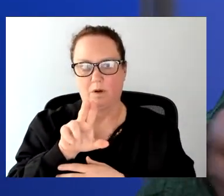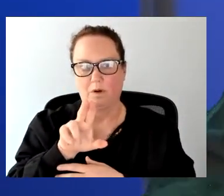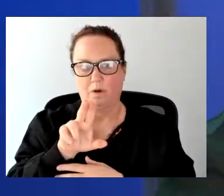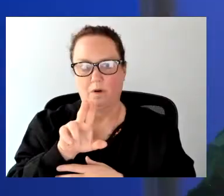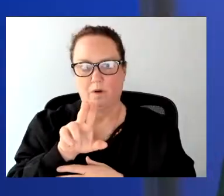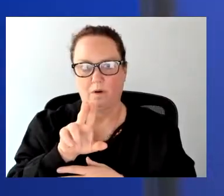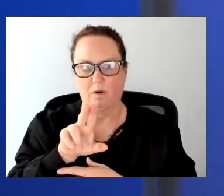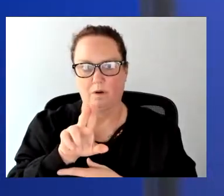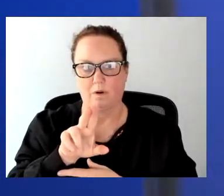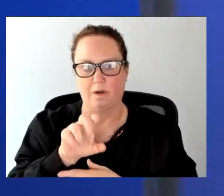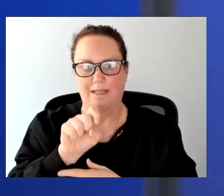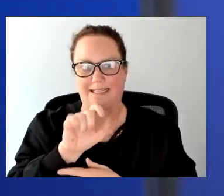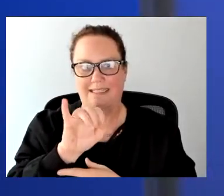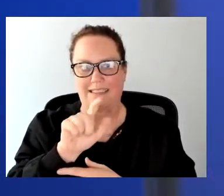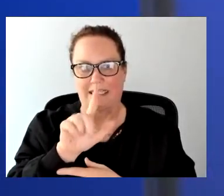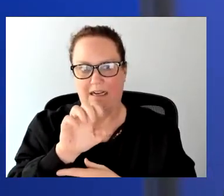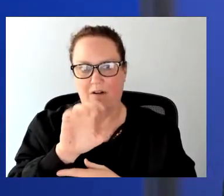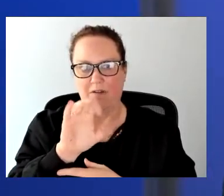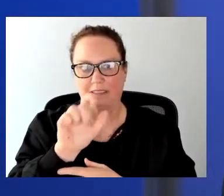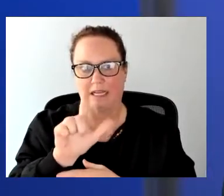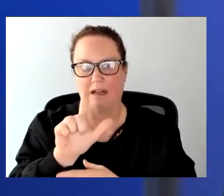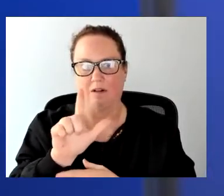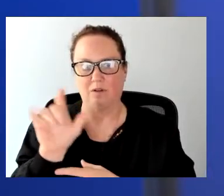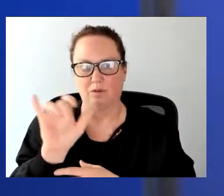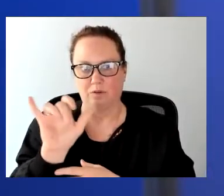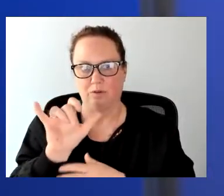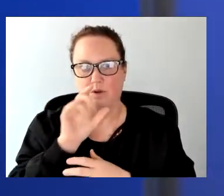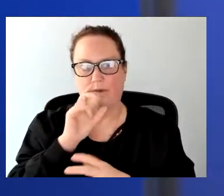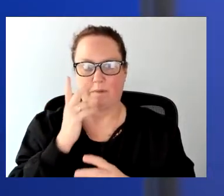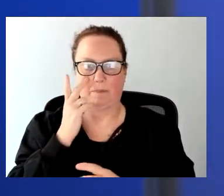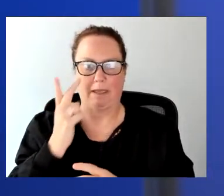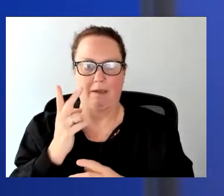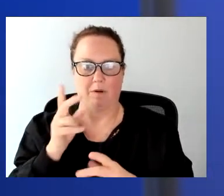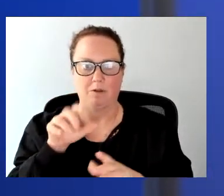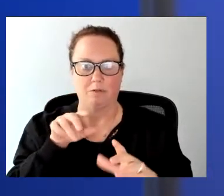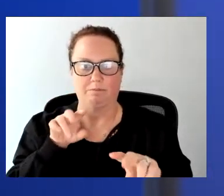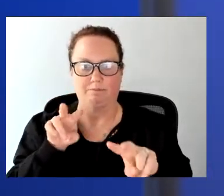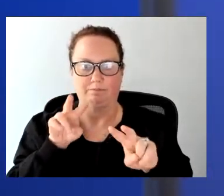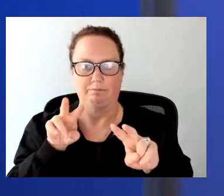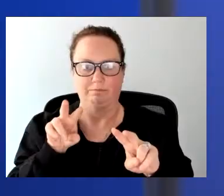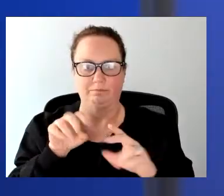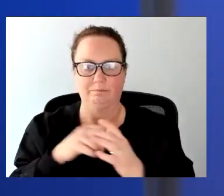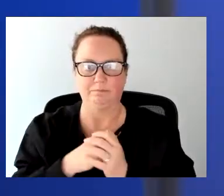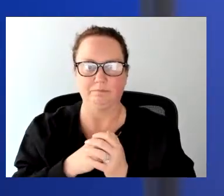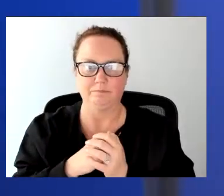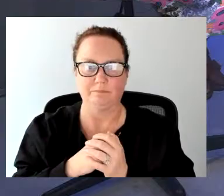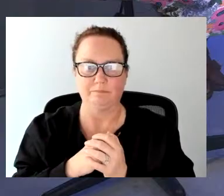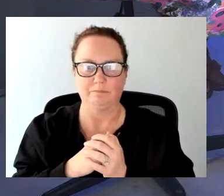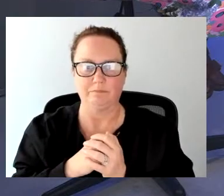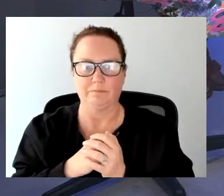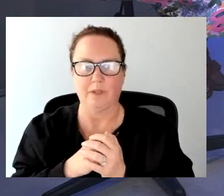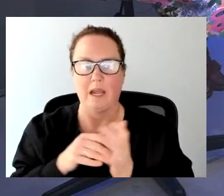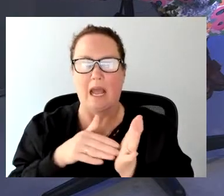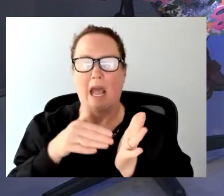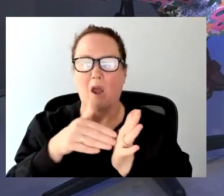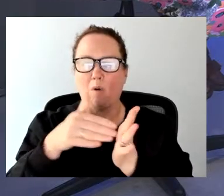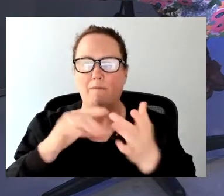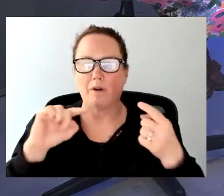the sickle cell as well. So you have to watch out for those things as well. So how often are you